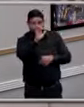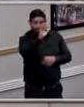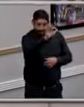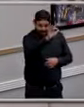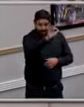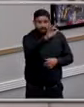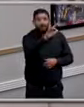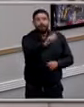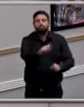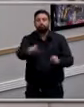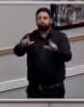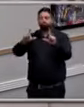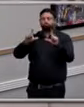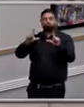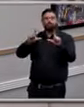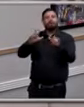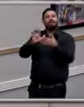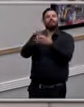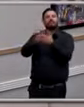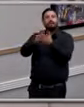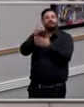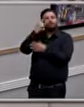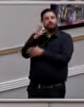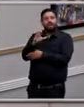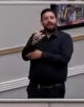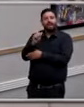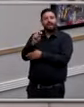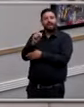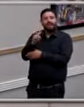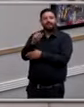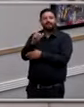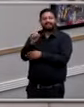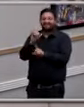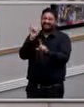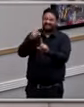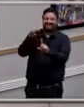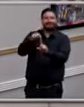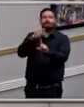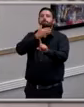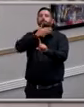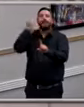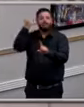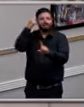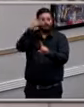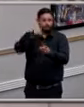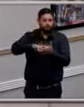video for Canvas. That is the best place for you to begin.